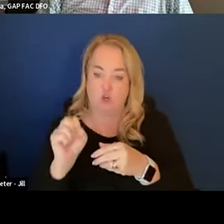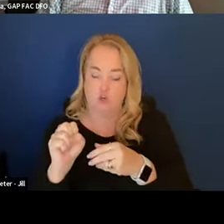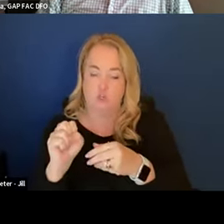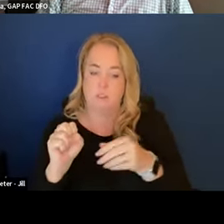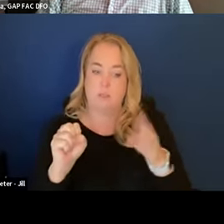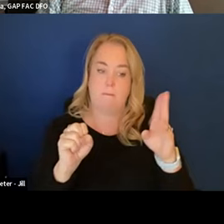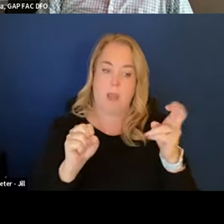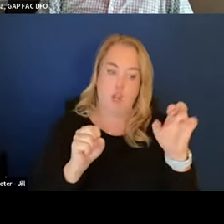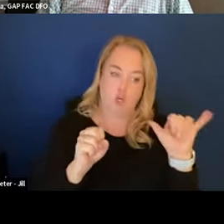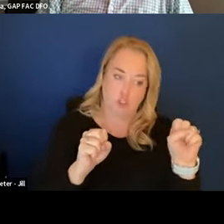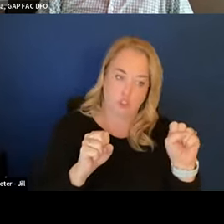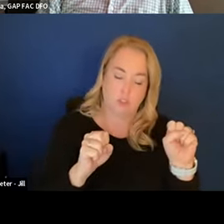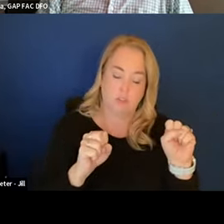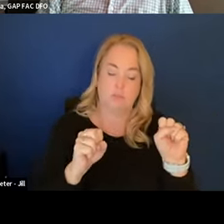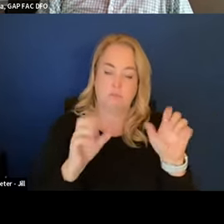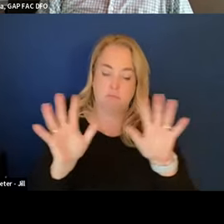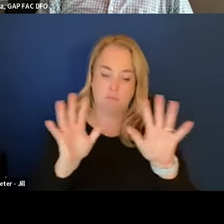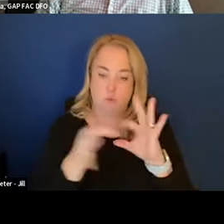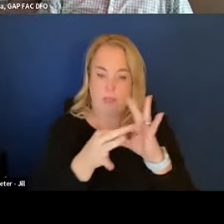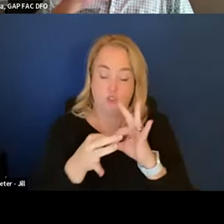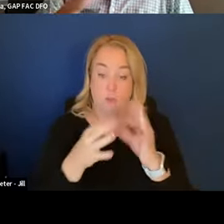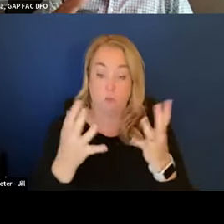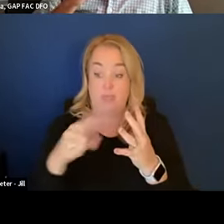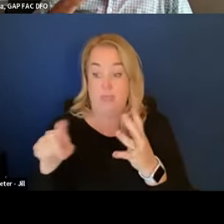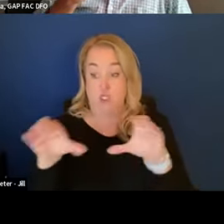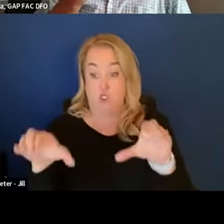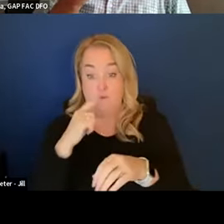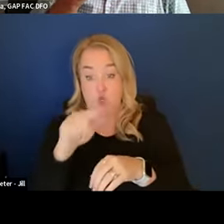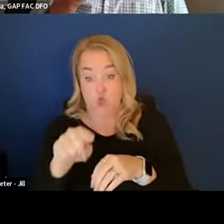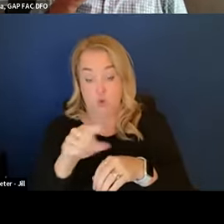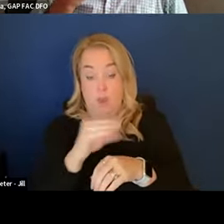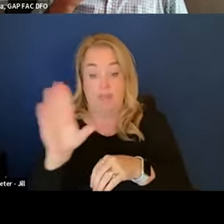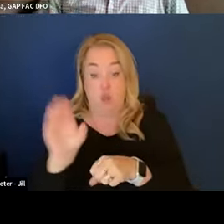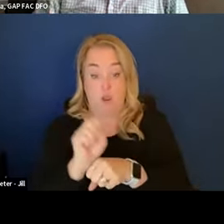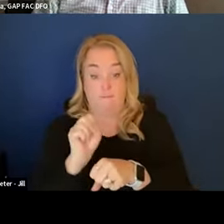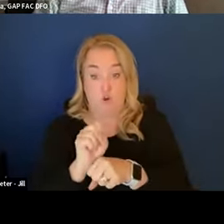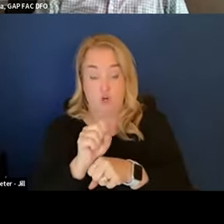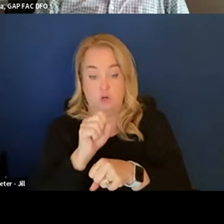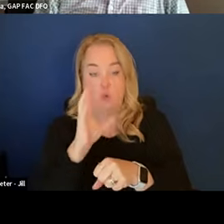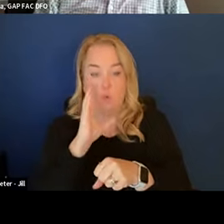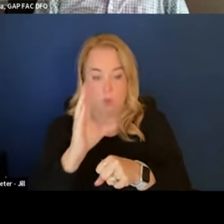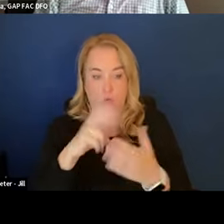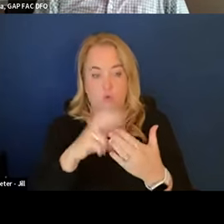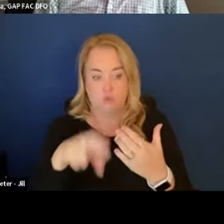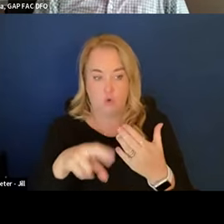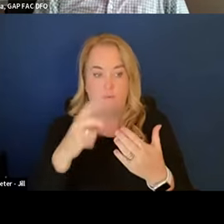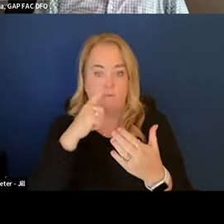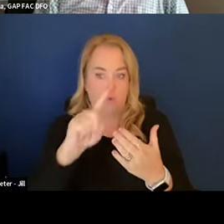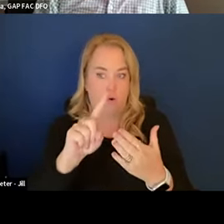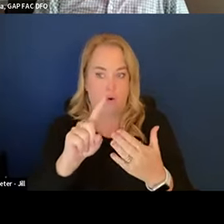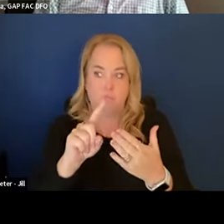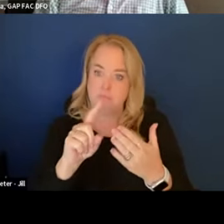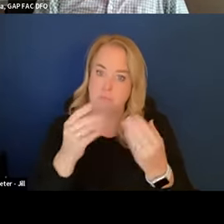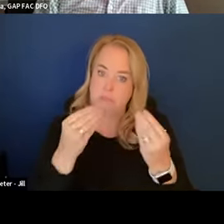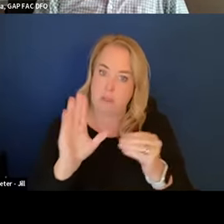relationship, where what they end up doing for you and the effort they put into it is really destined to result in you know,